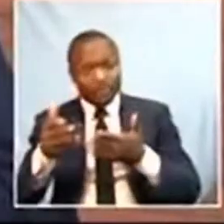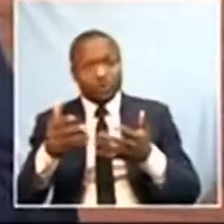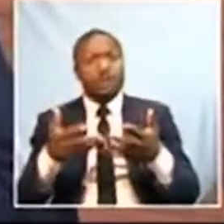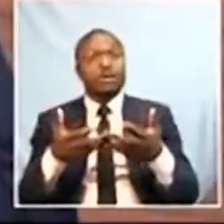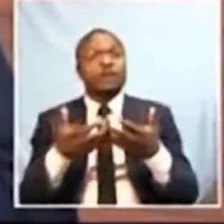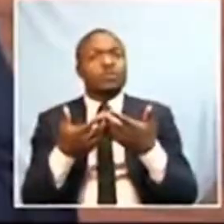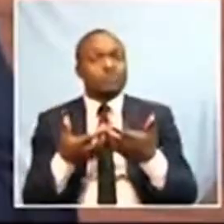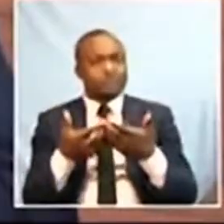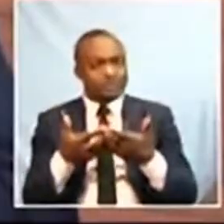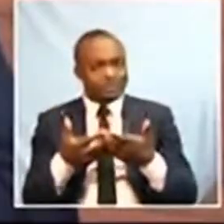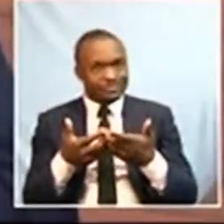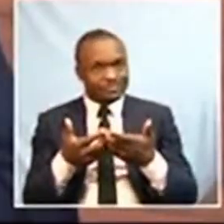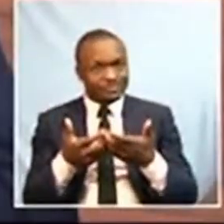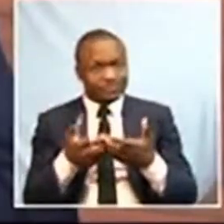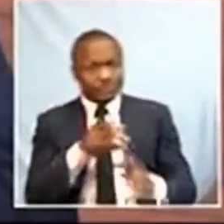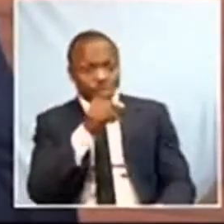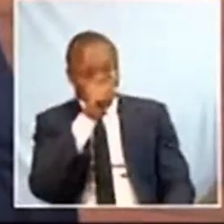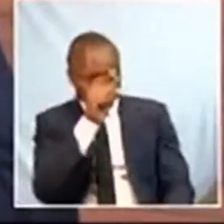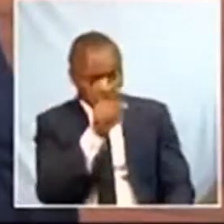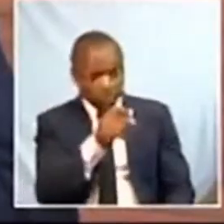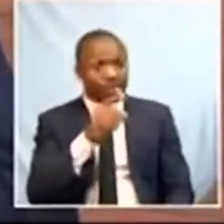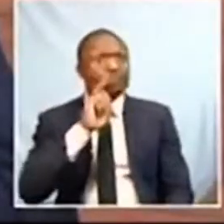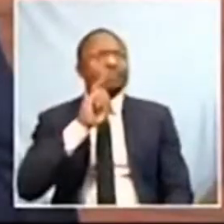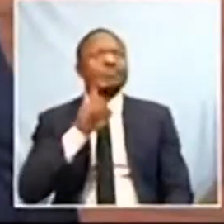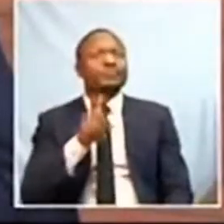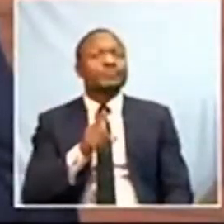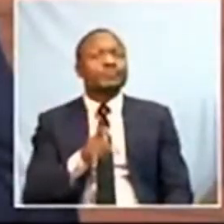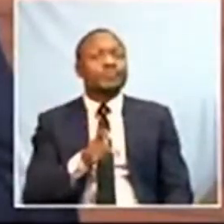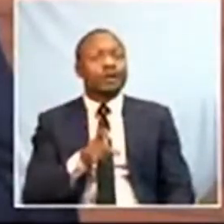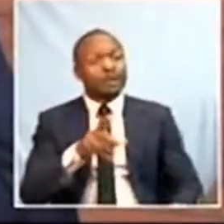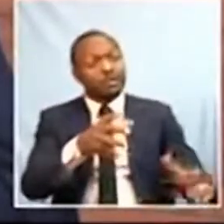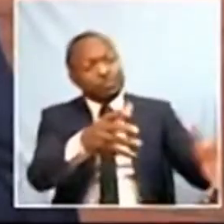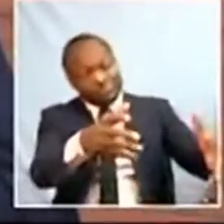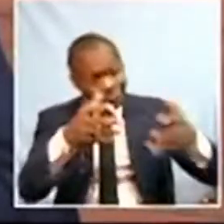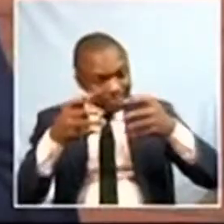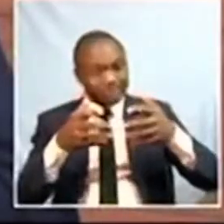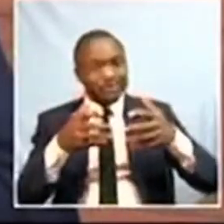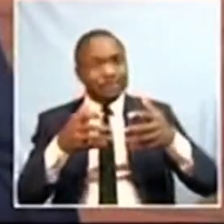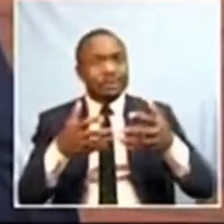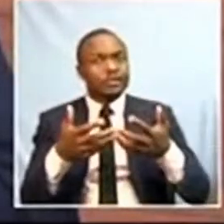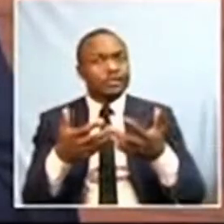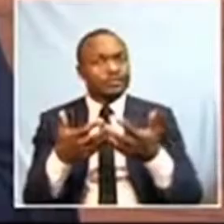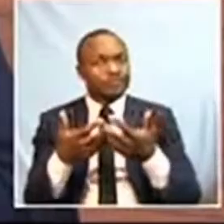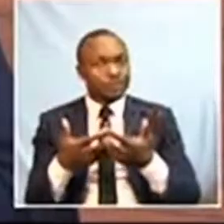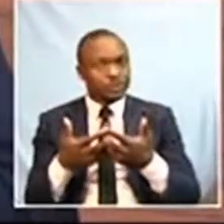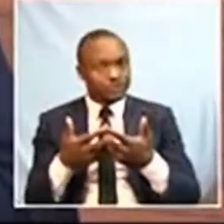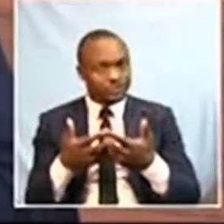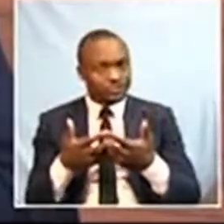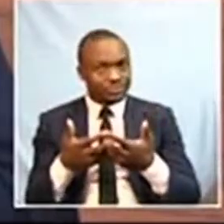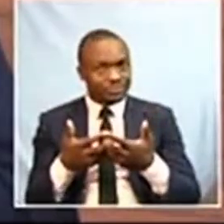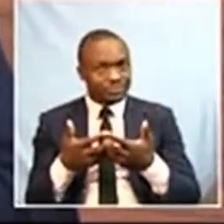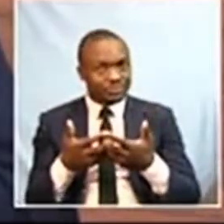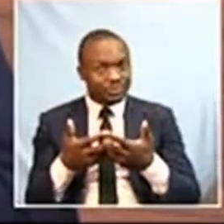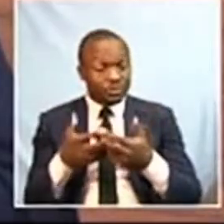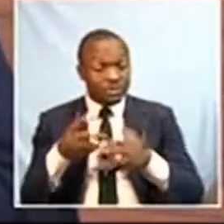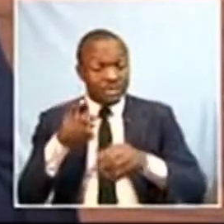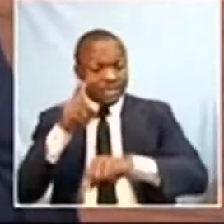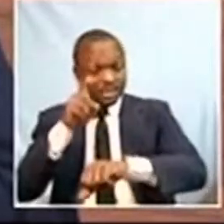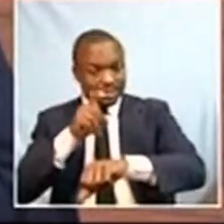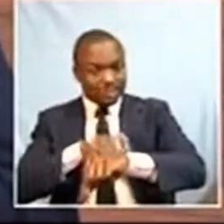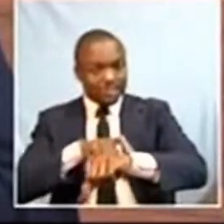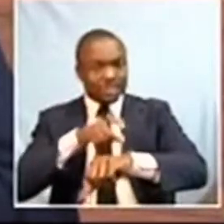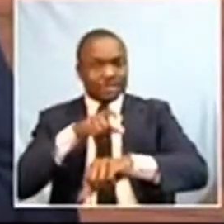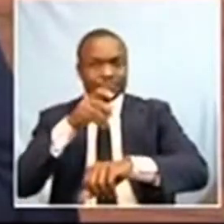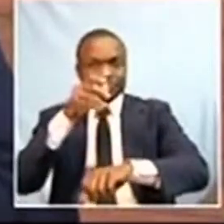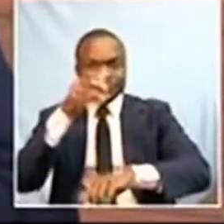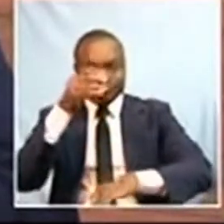equipment, you are supposed to repossess the equipment when the period